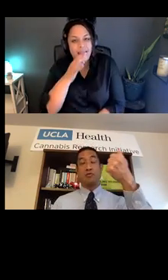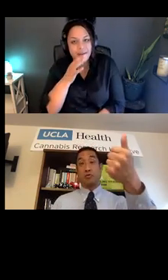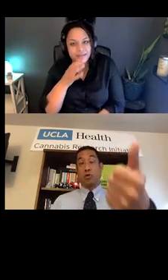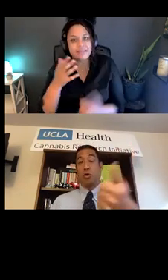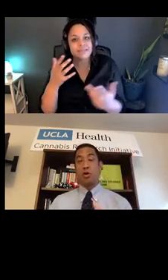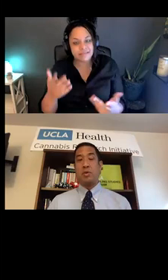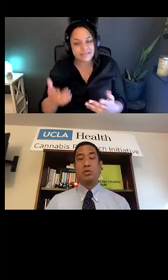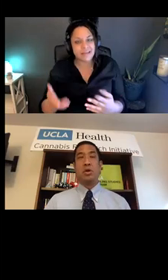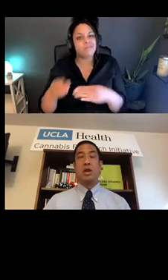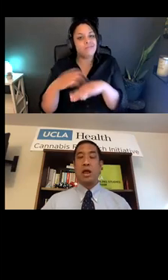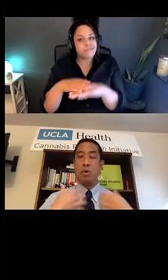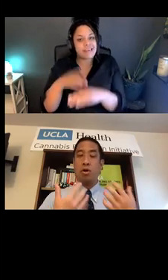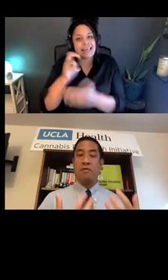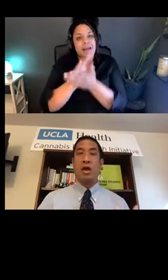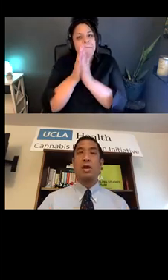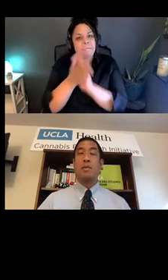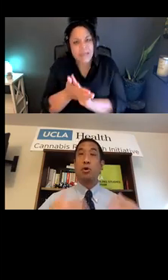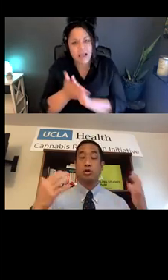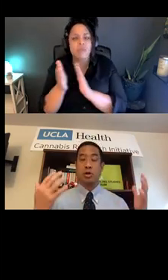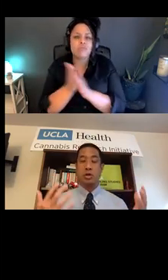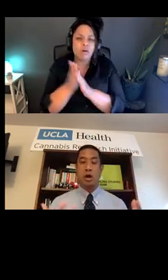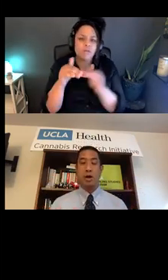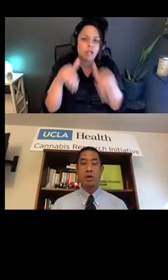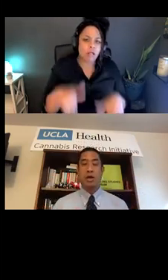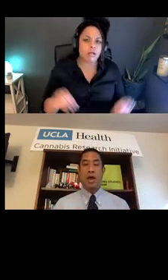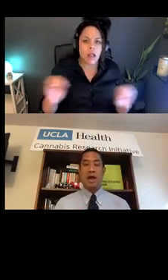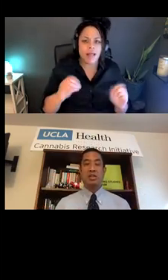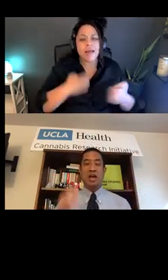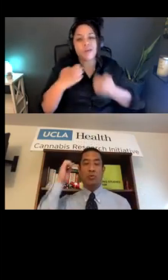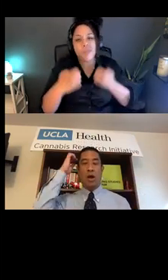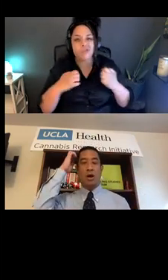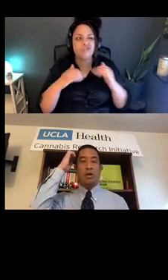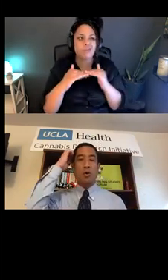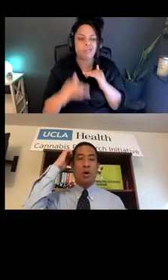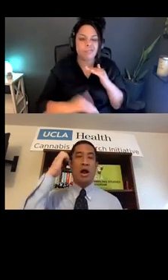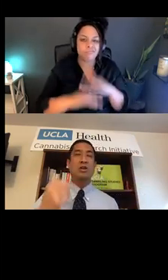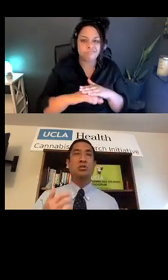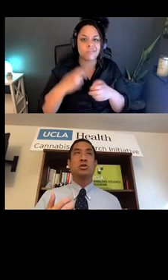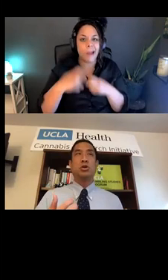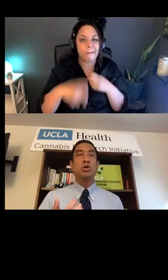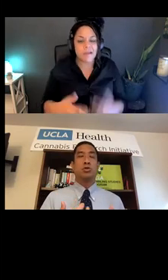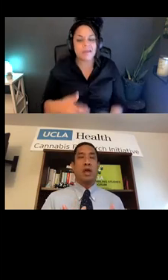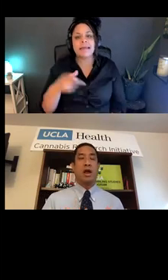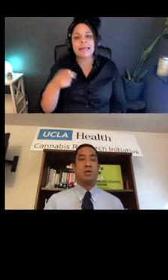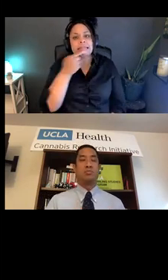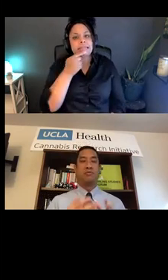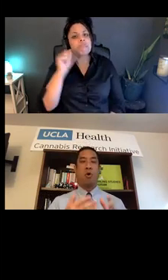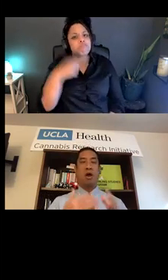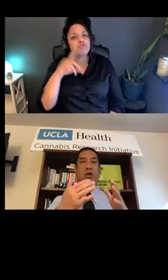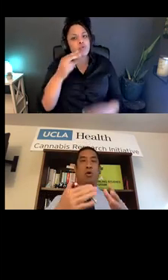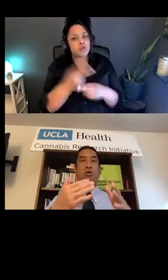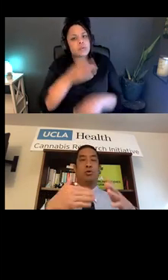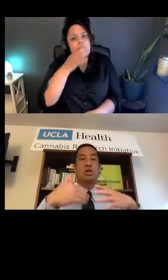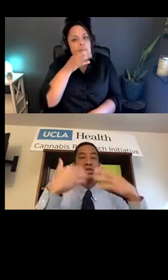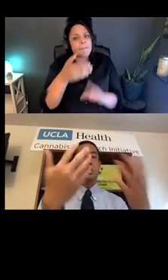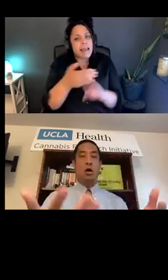It turned him into being a motivated, emotionally numbed. And he said, well, you know what? I actually do use cannabis before I